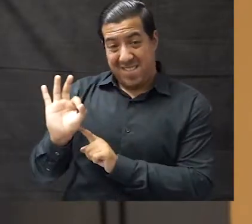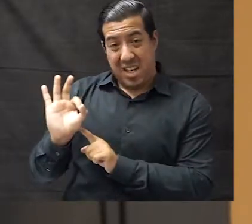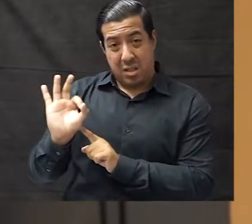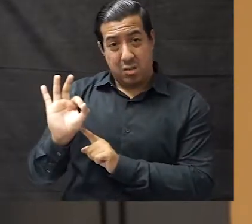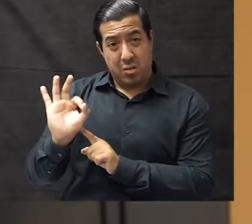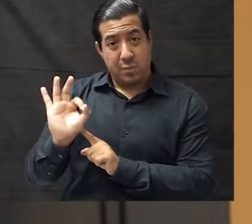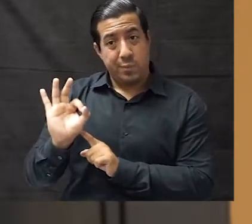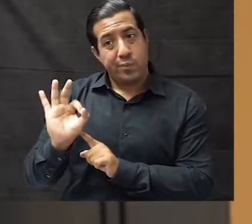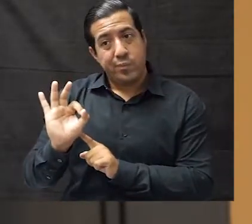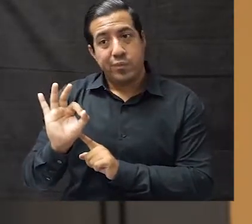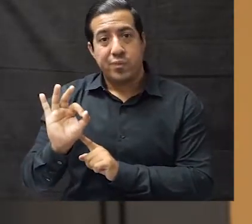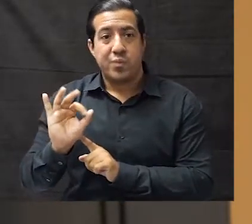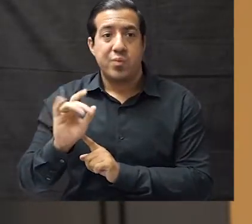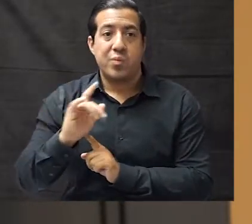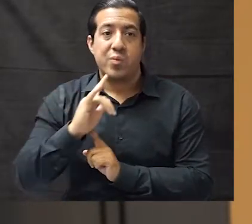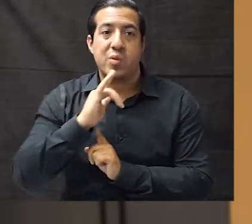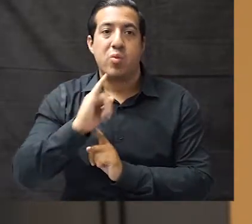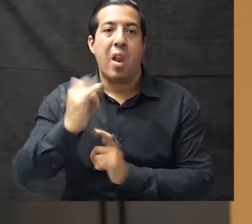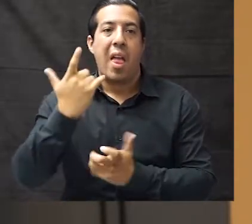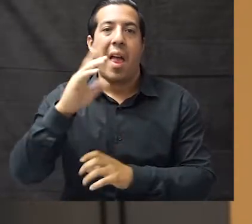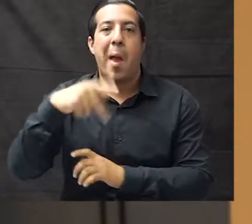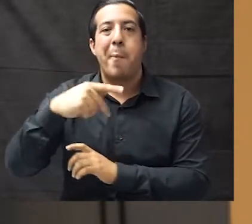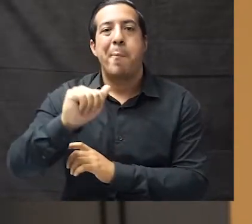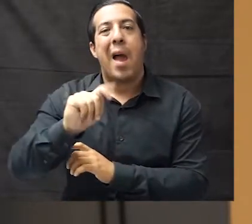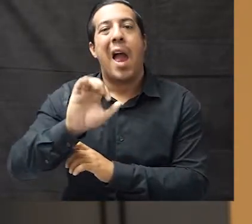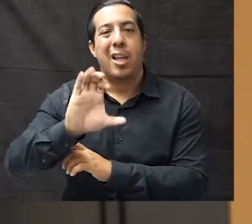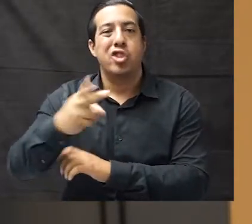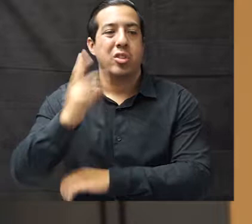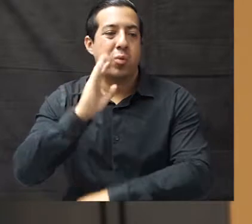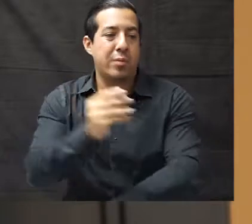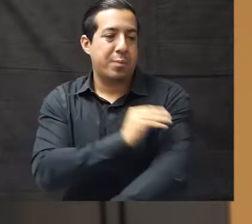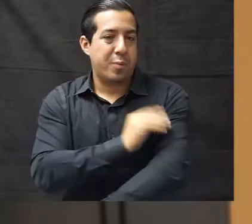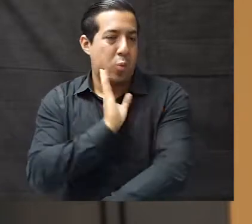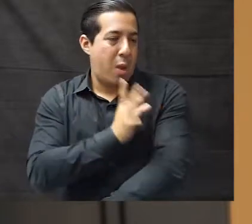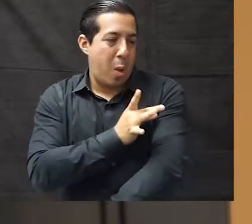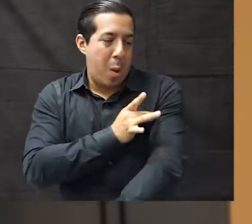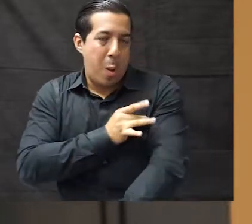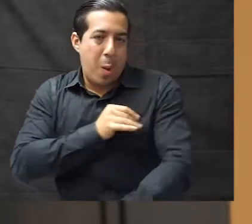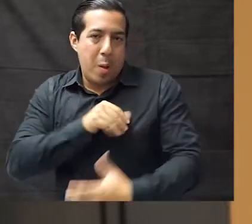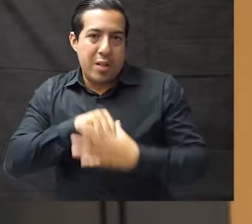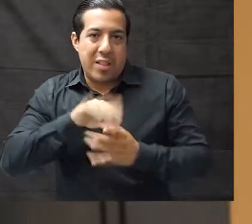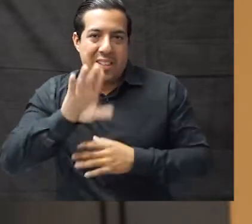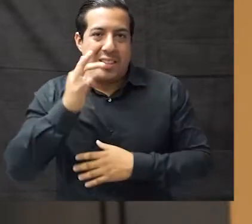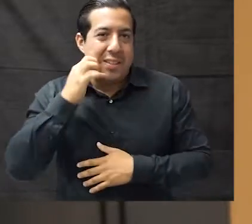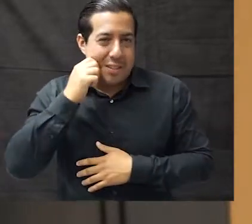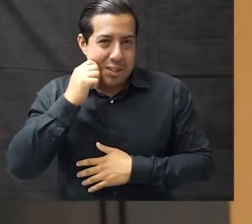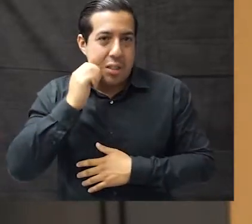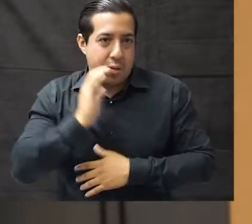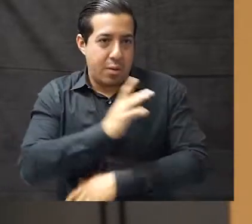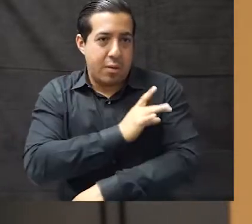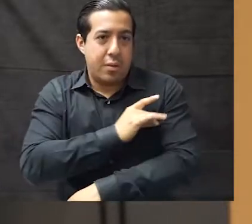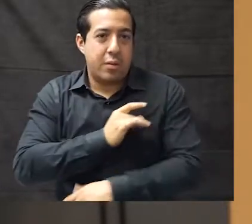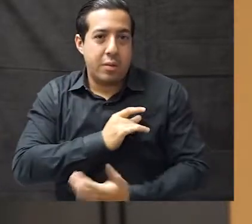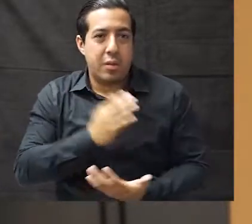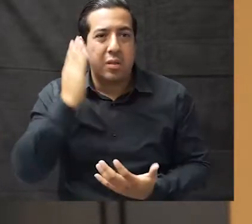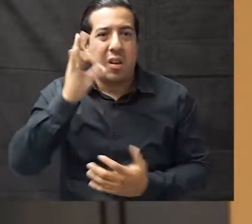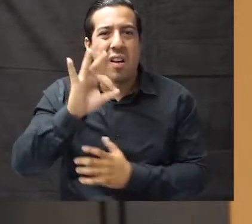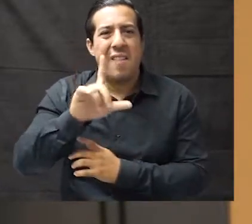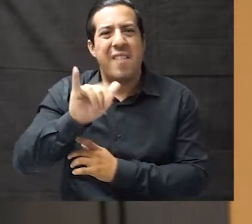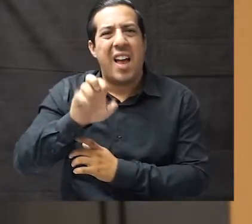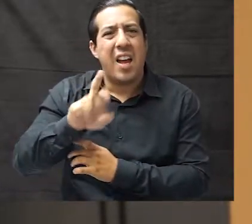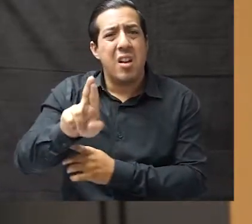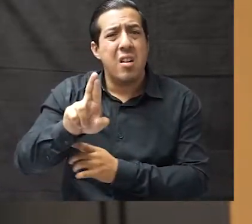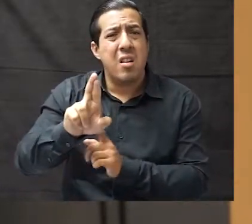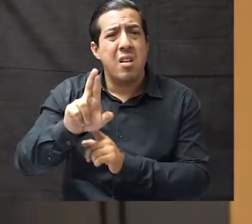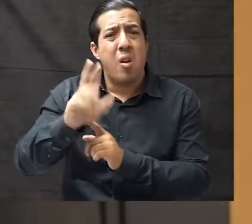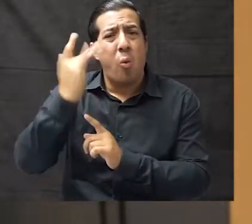conditions, it's very specific, it can go through the skin. But I'll talk about that a little bit more in a minute, that that's not what worries me most about it. But I think this